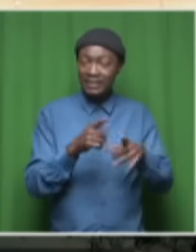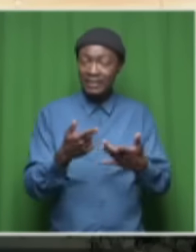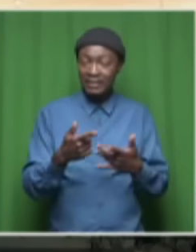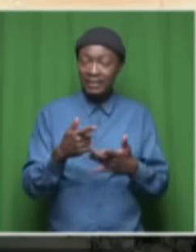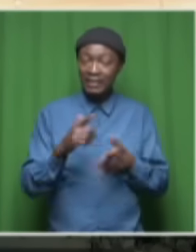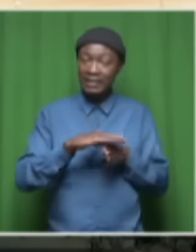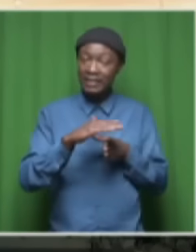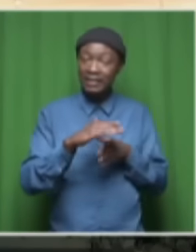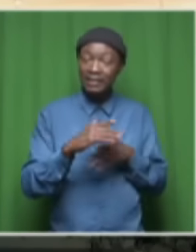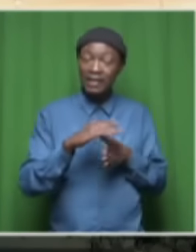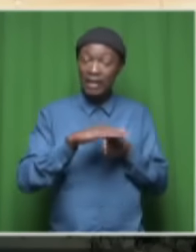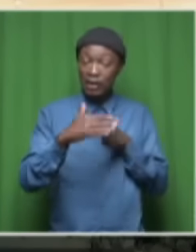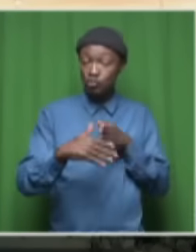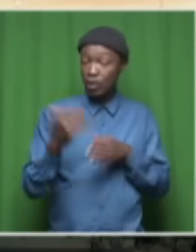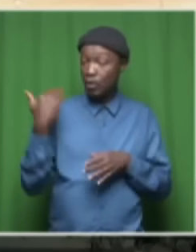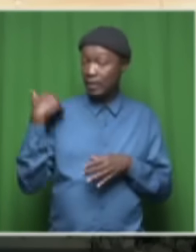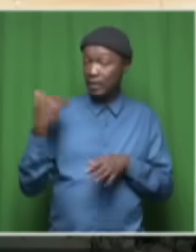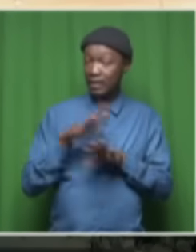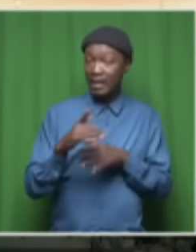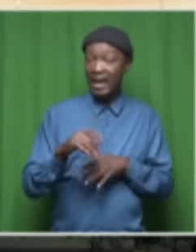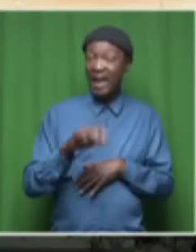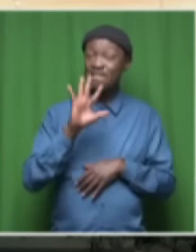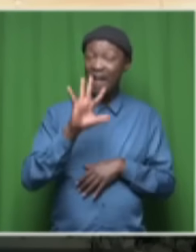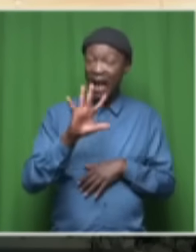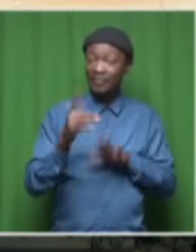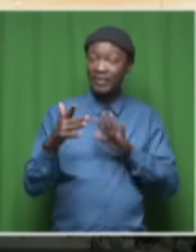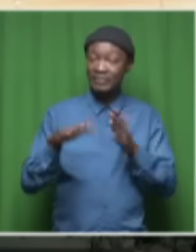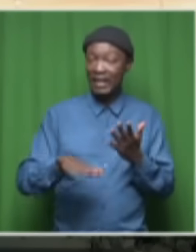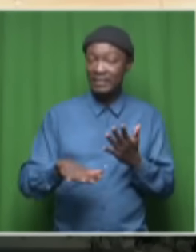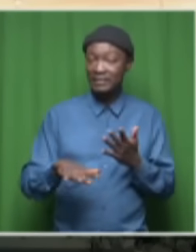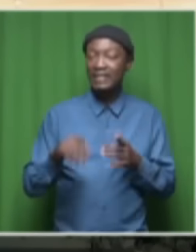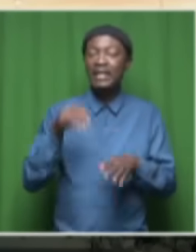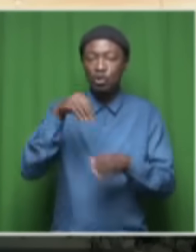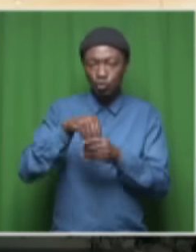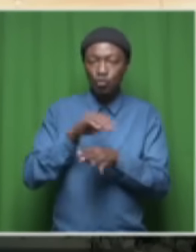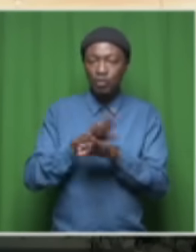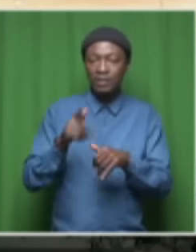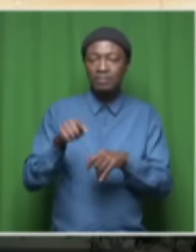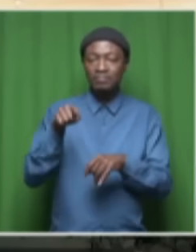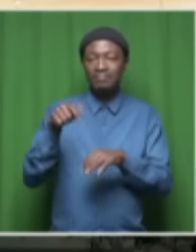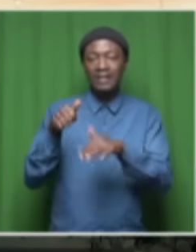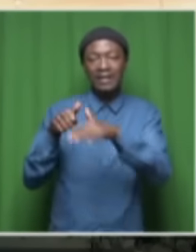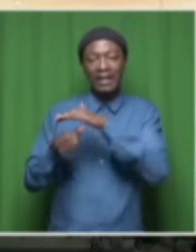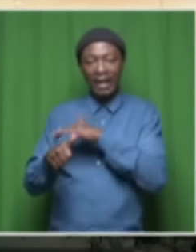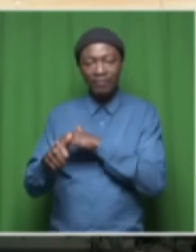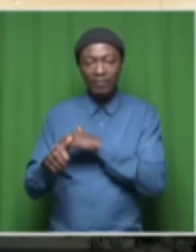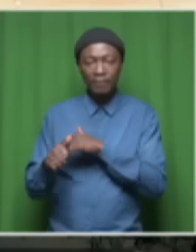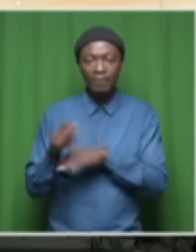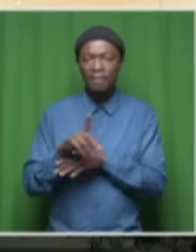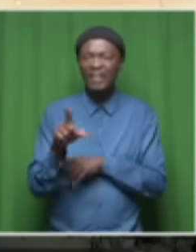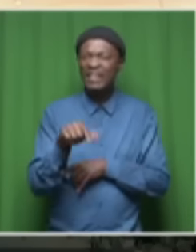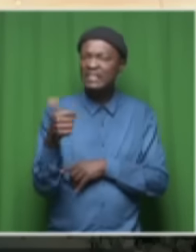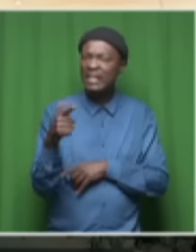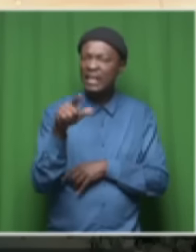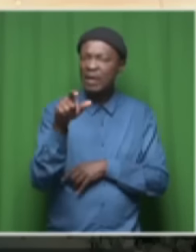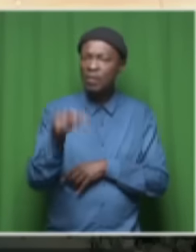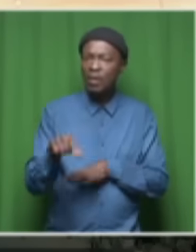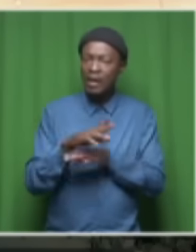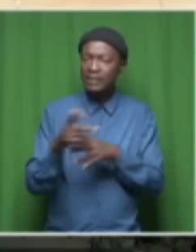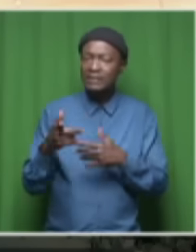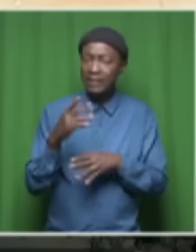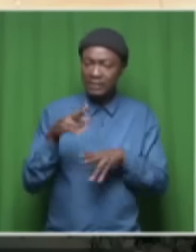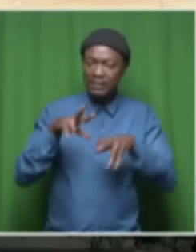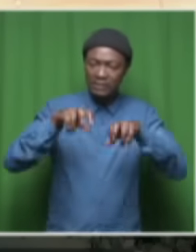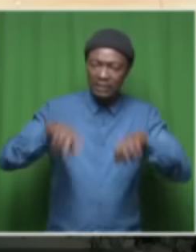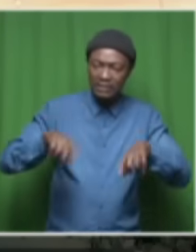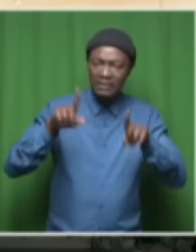week, including the Navy personnel. I know that there's, I think, an individual that was washed away in Camps Bay. The search is still